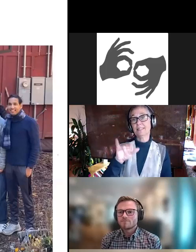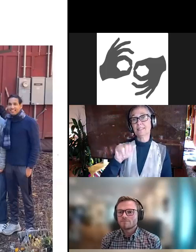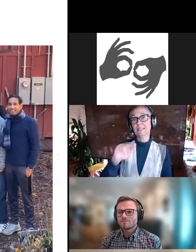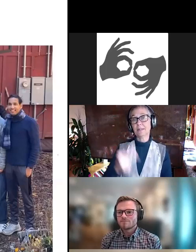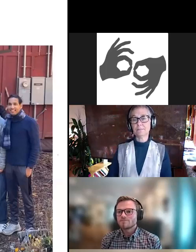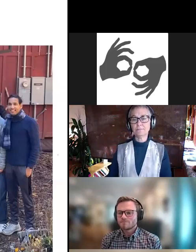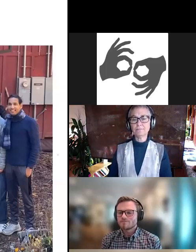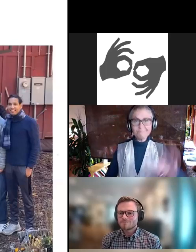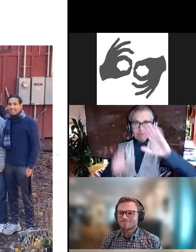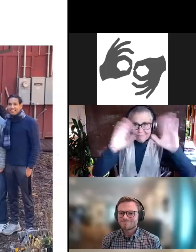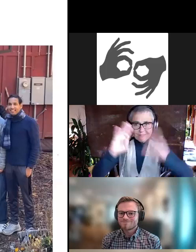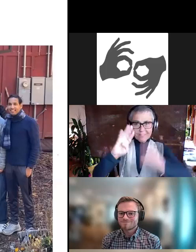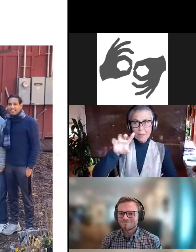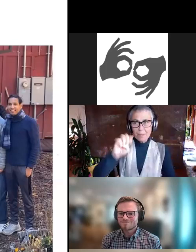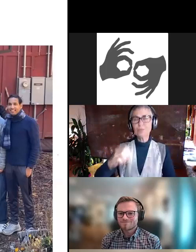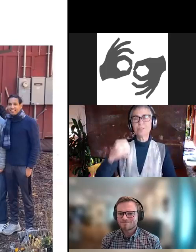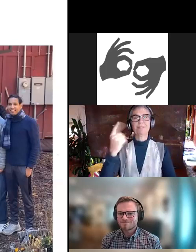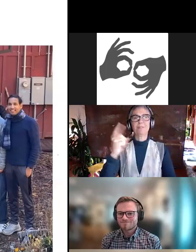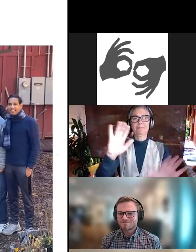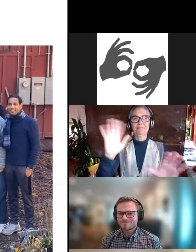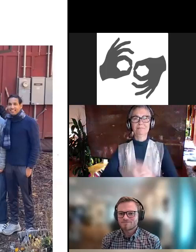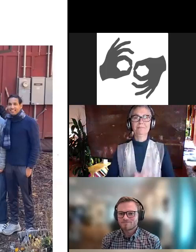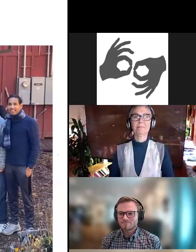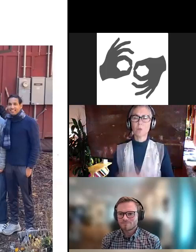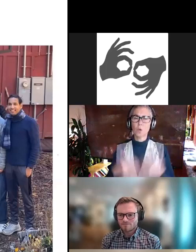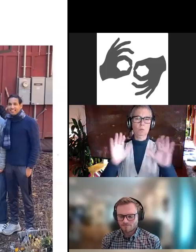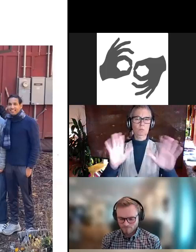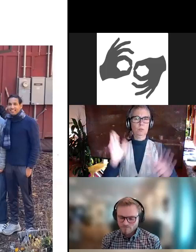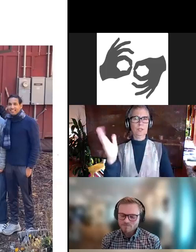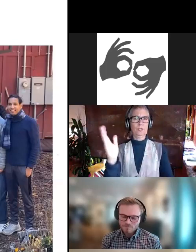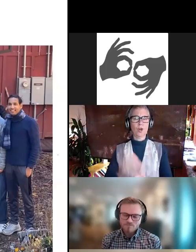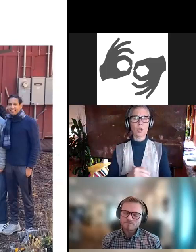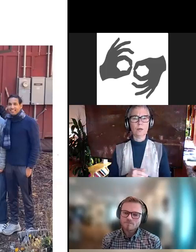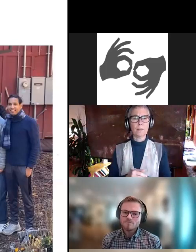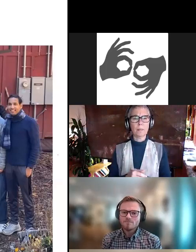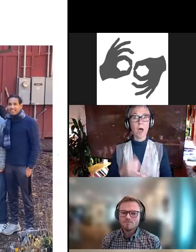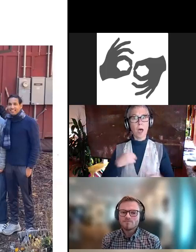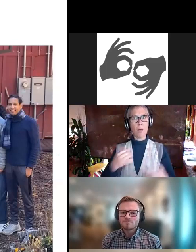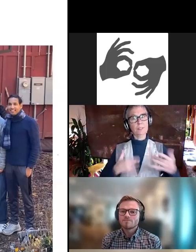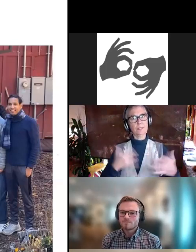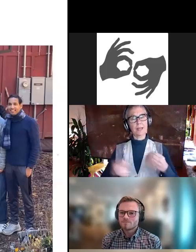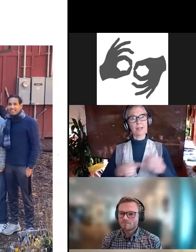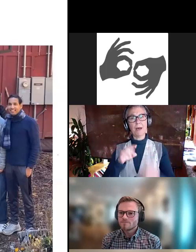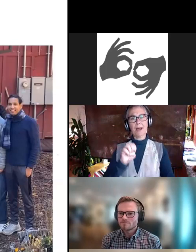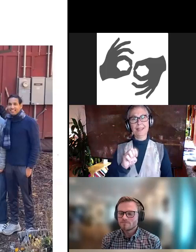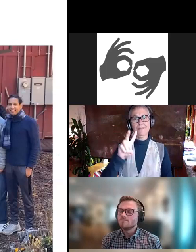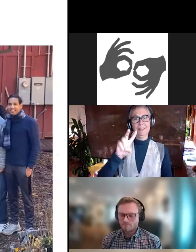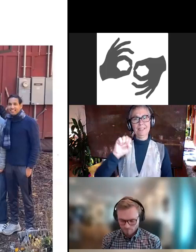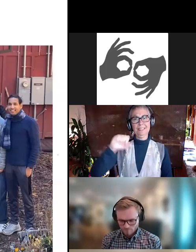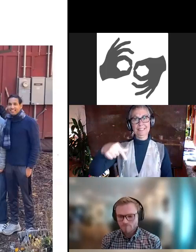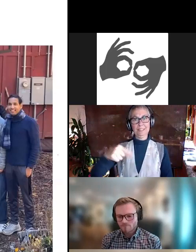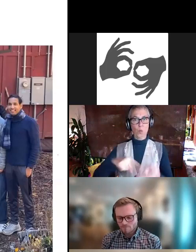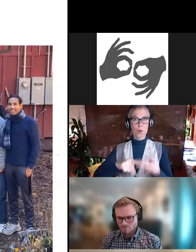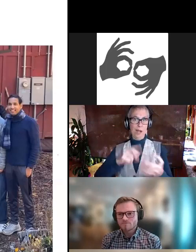Hi, Bruce. Hi, everyone. So it was a great talk, and I was actually pretty excited about the evSeq when I read the